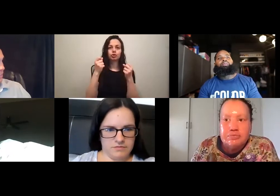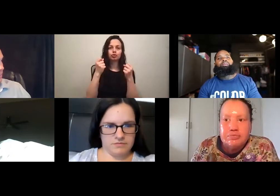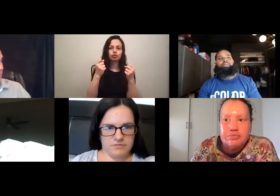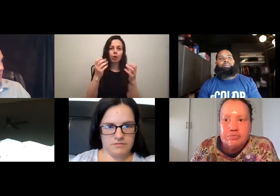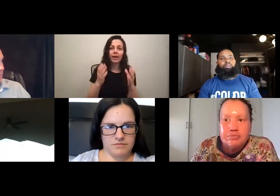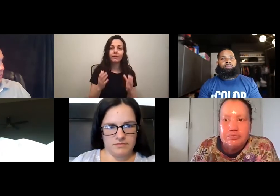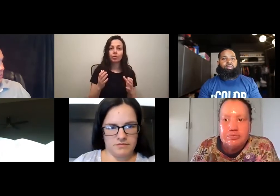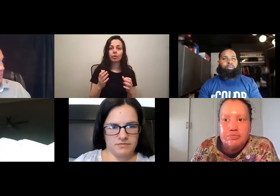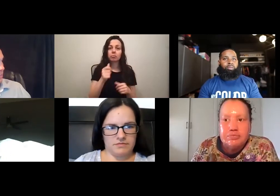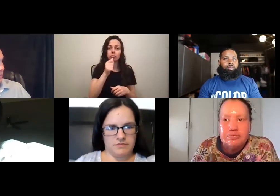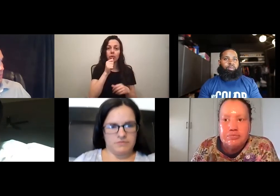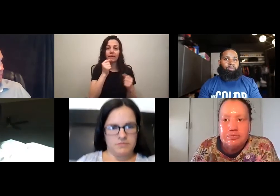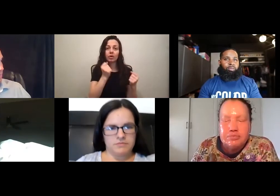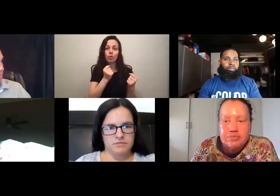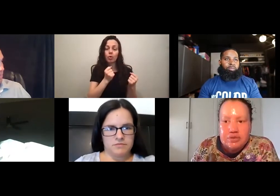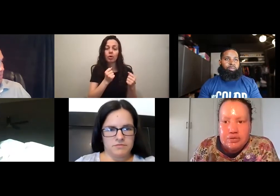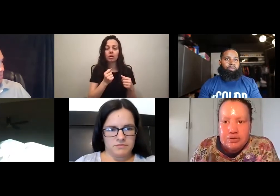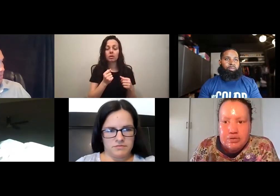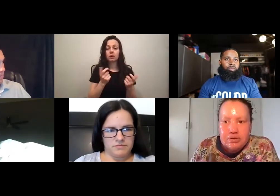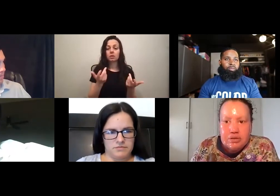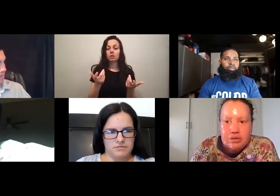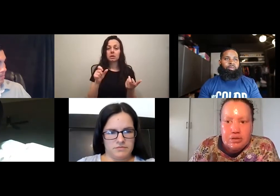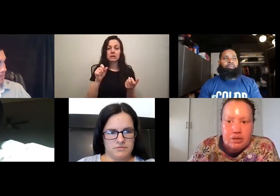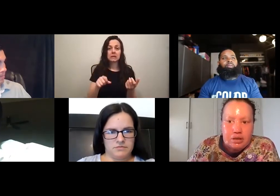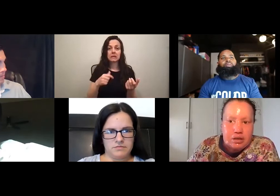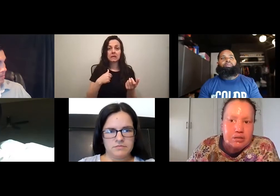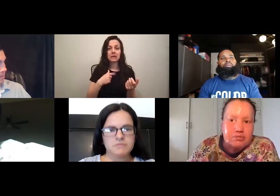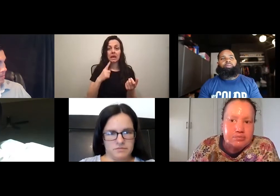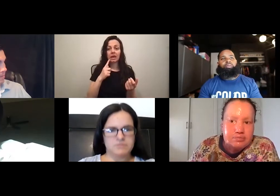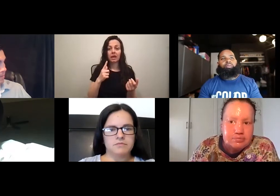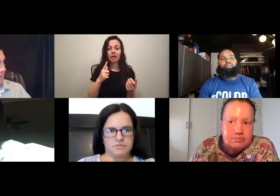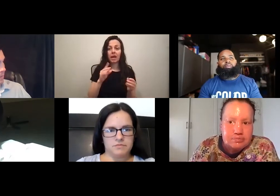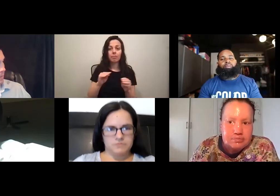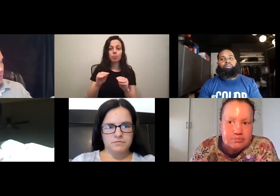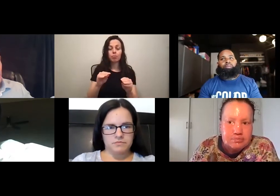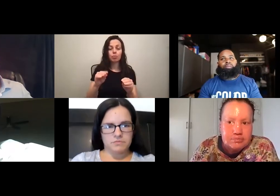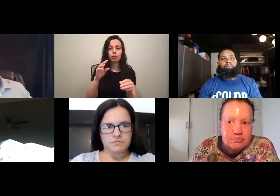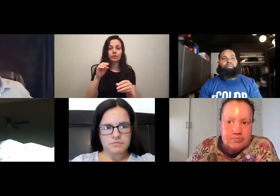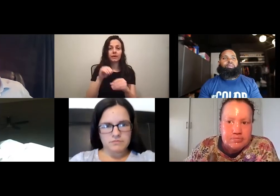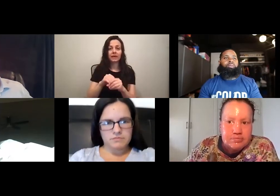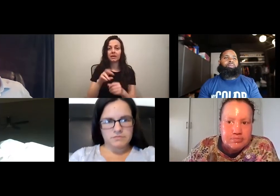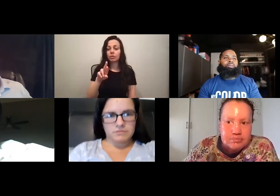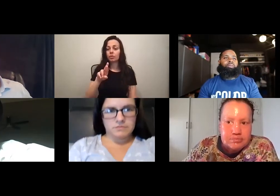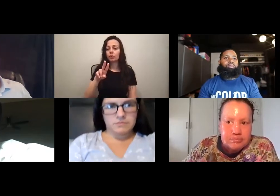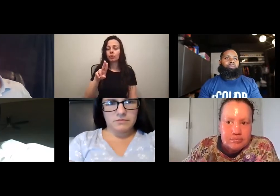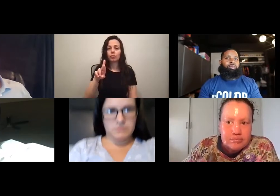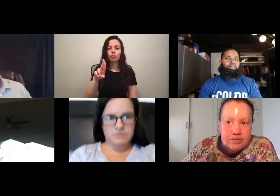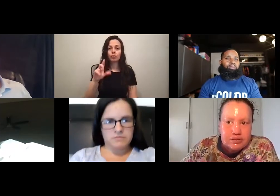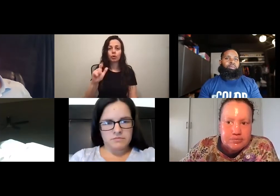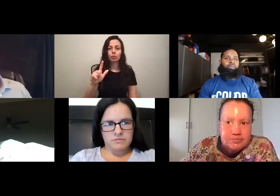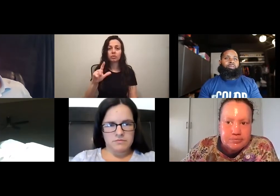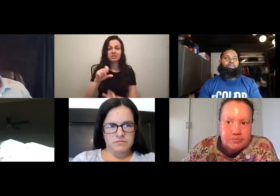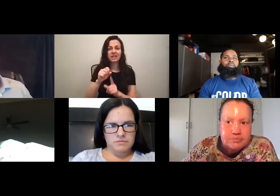vehicle, can I get by in a rural setting? Access is a very big concern. And I